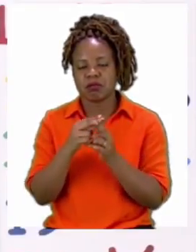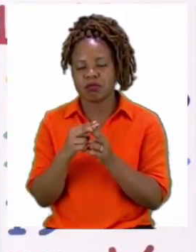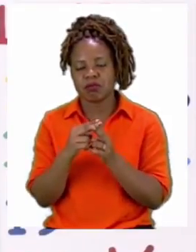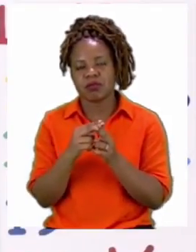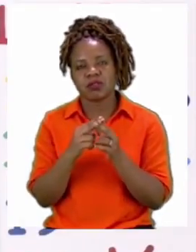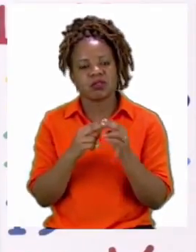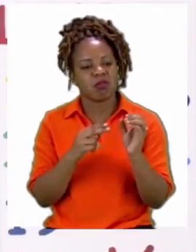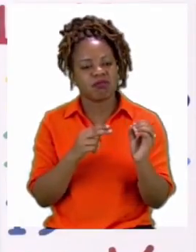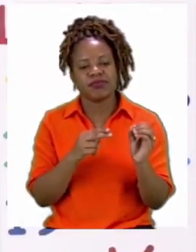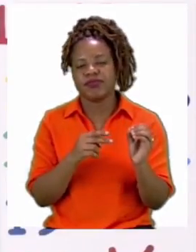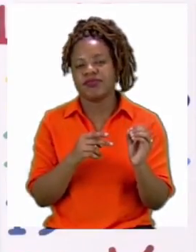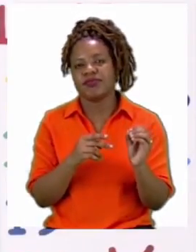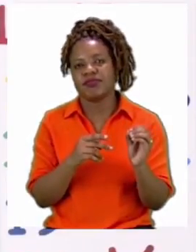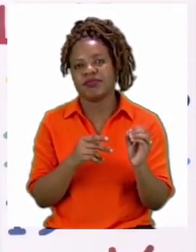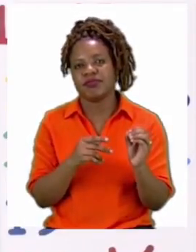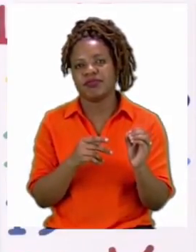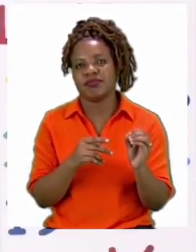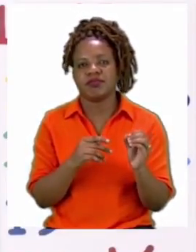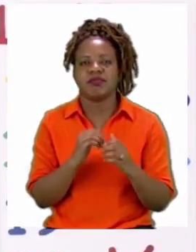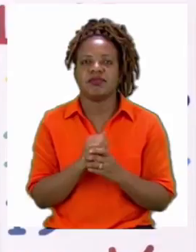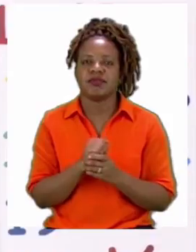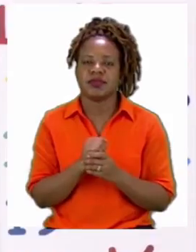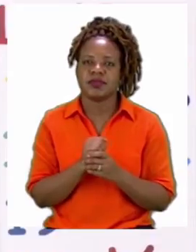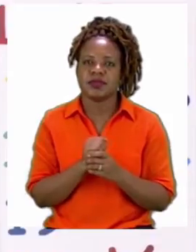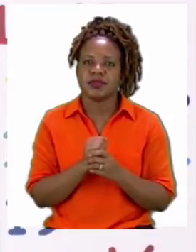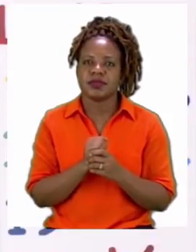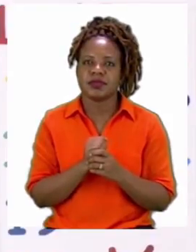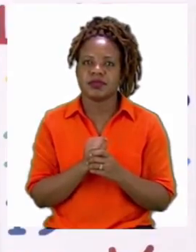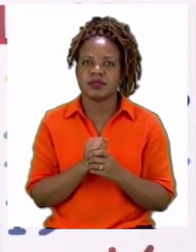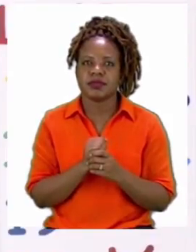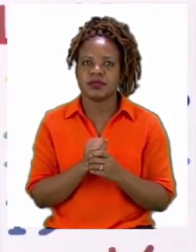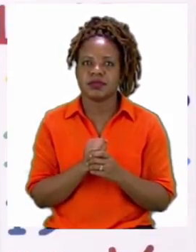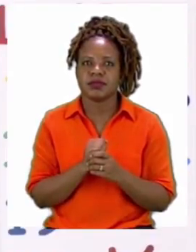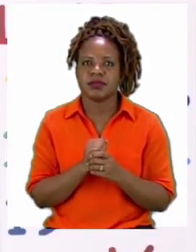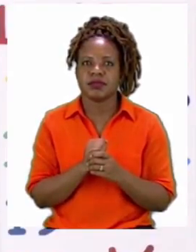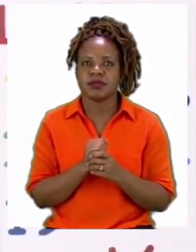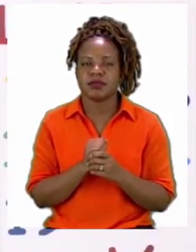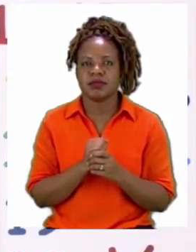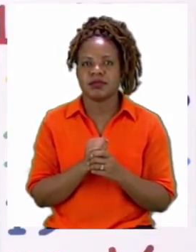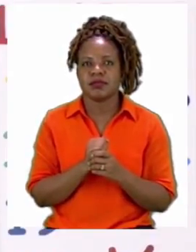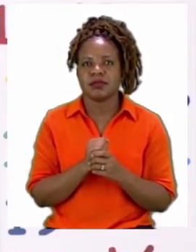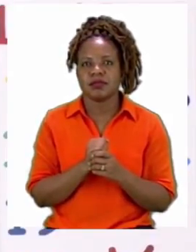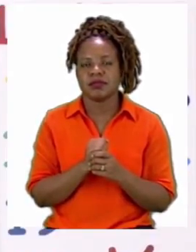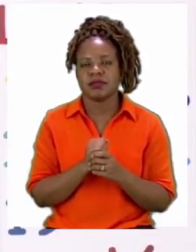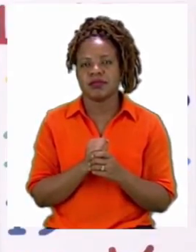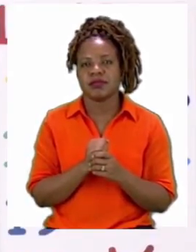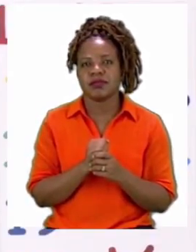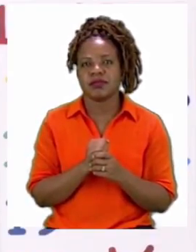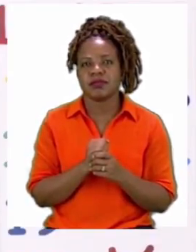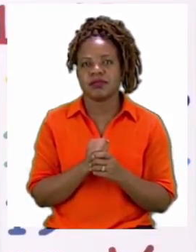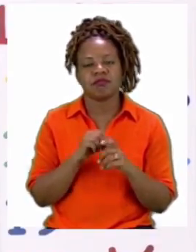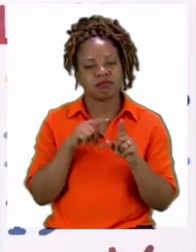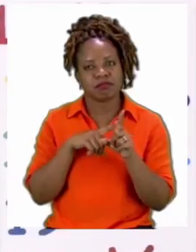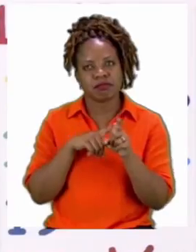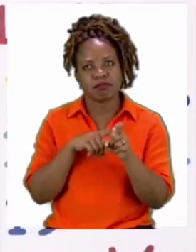have taken away 1 and we are borrowing from Grandpa Hundreds. So